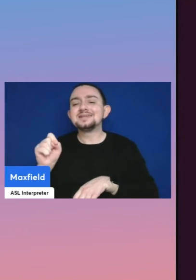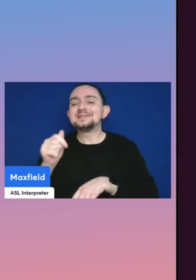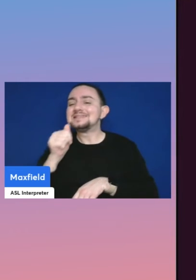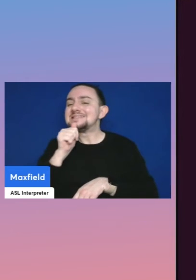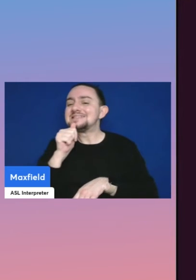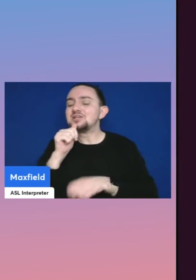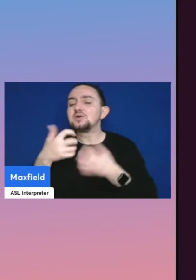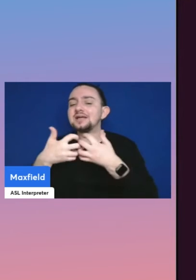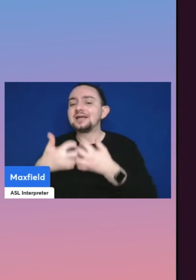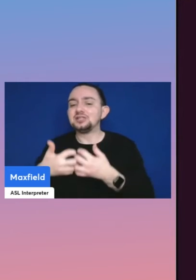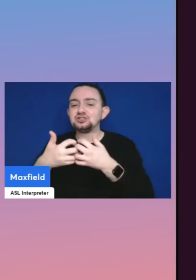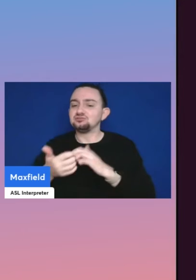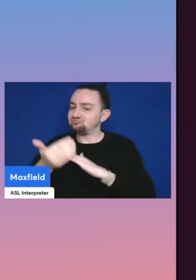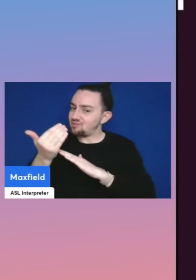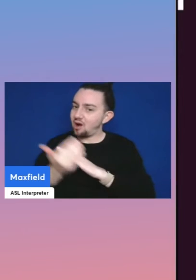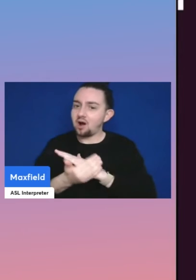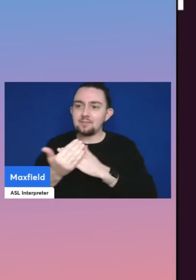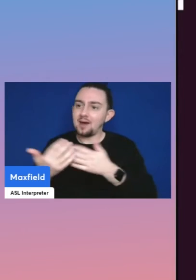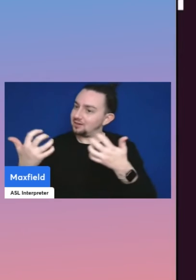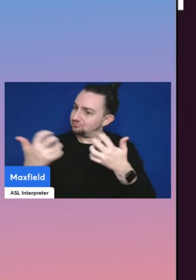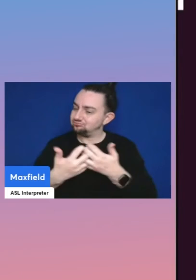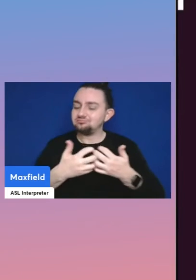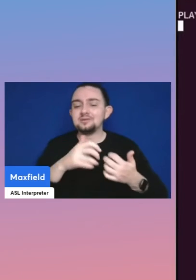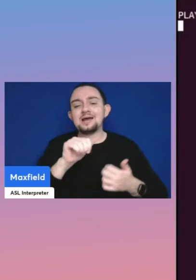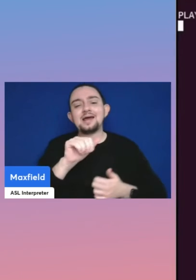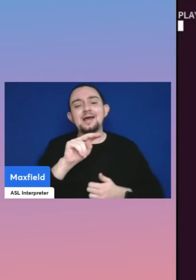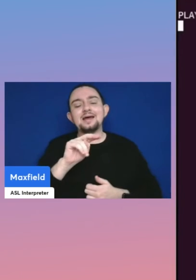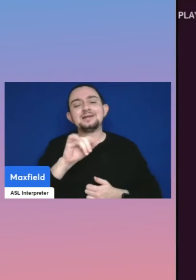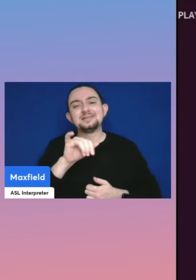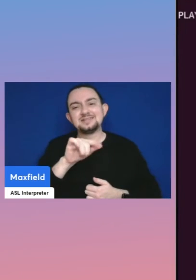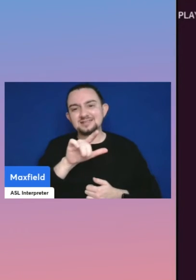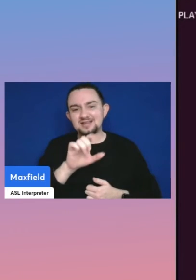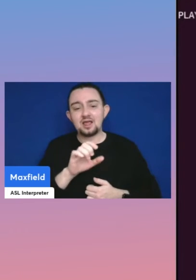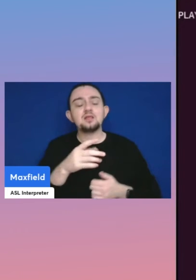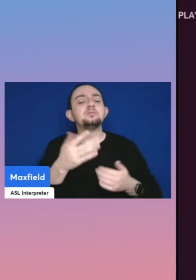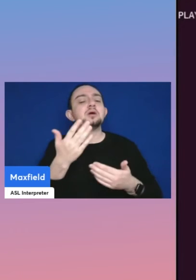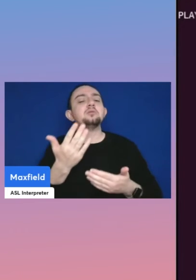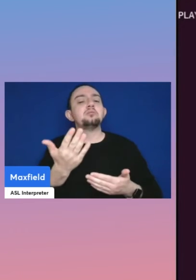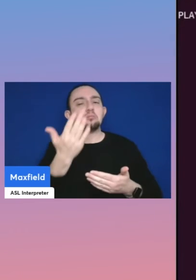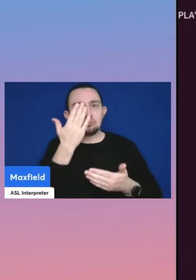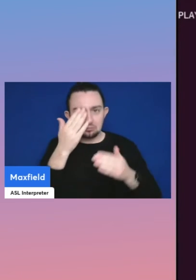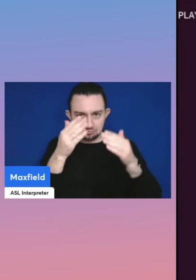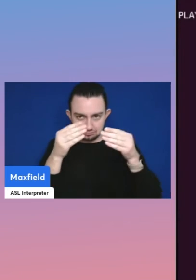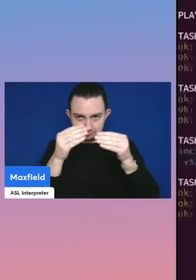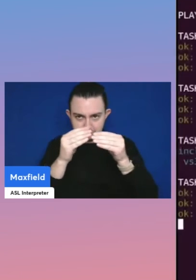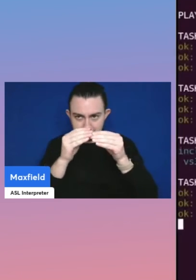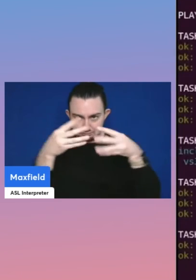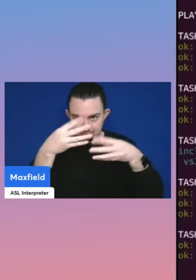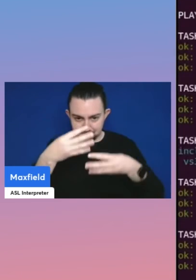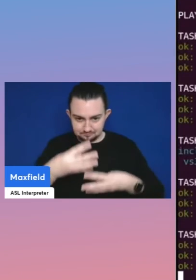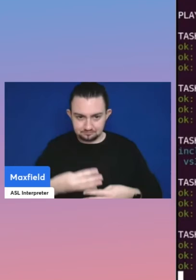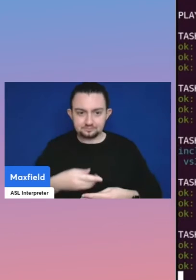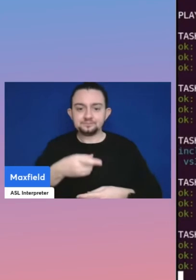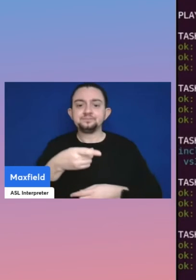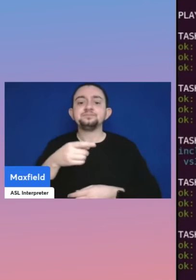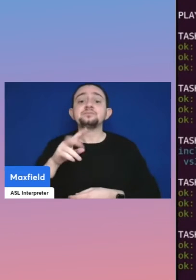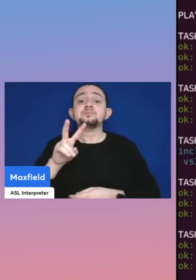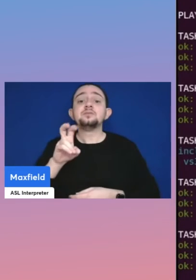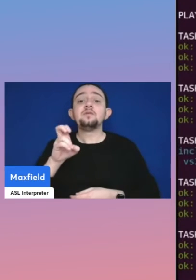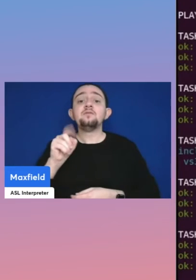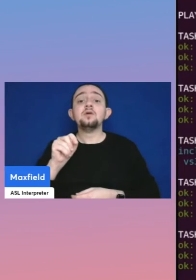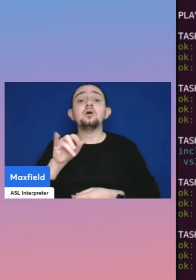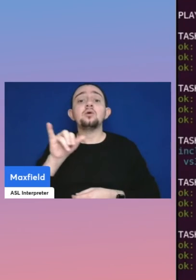unseal. So let's take a closer look at this. I'm running the Vault YML playbook, which calls upon